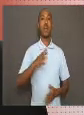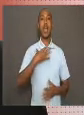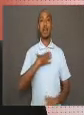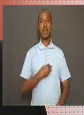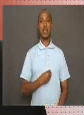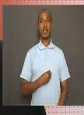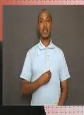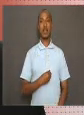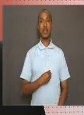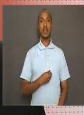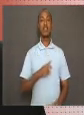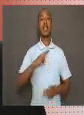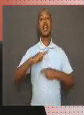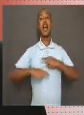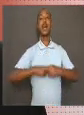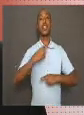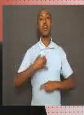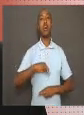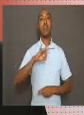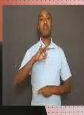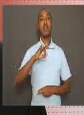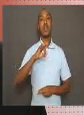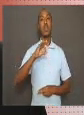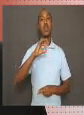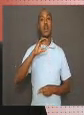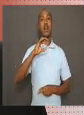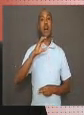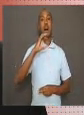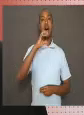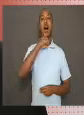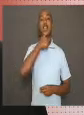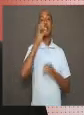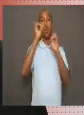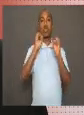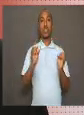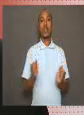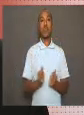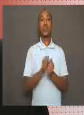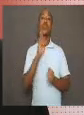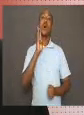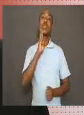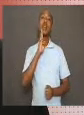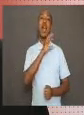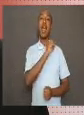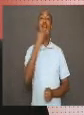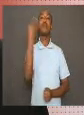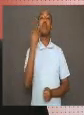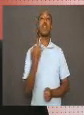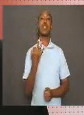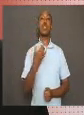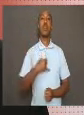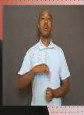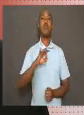elements, the reaction of acidic oxides with water, and the formation